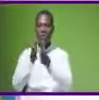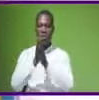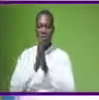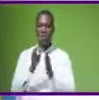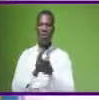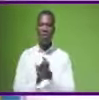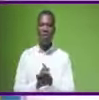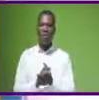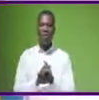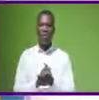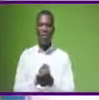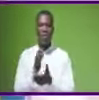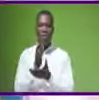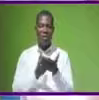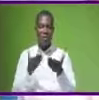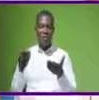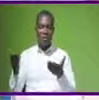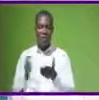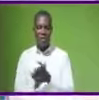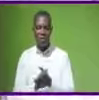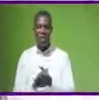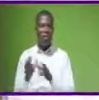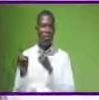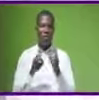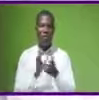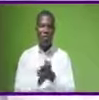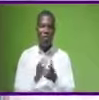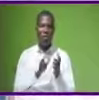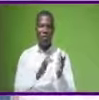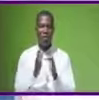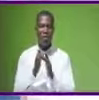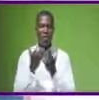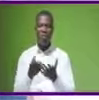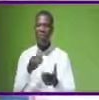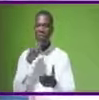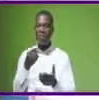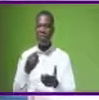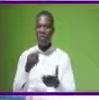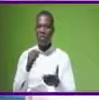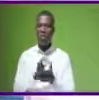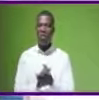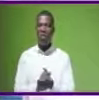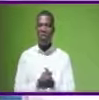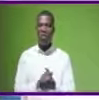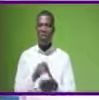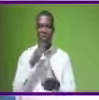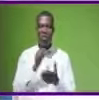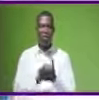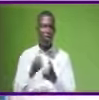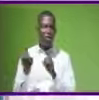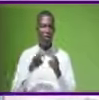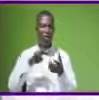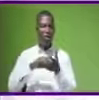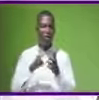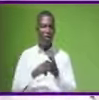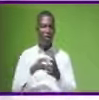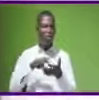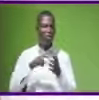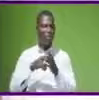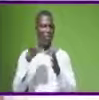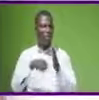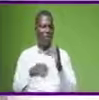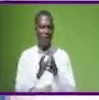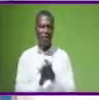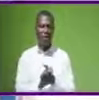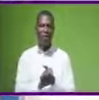se bribi sei Bible I can say oh yes I see and say